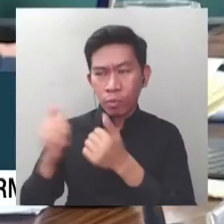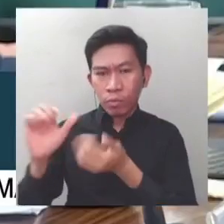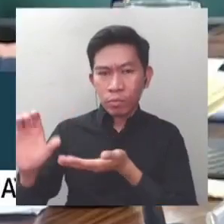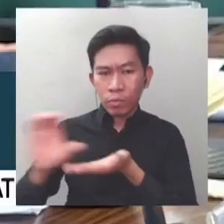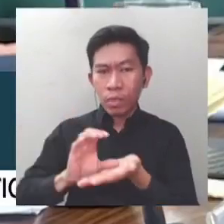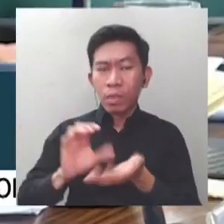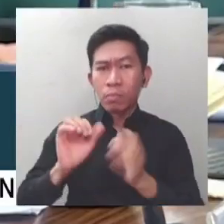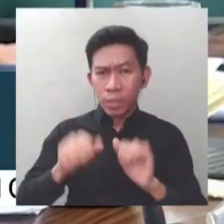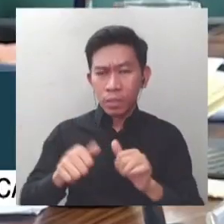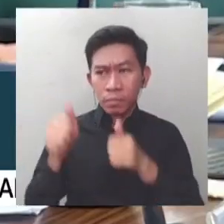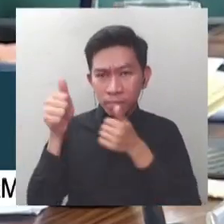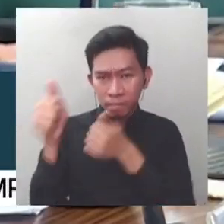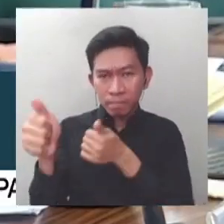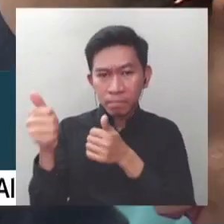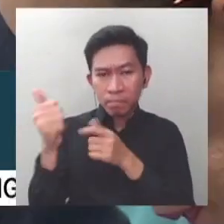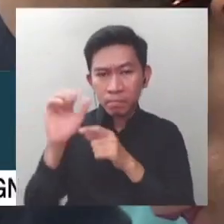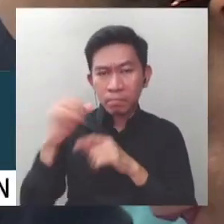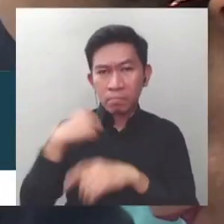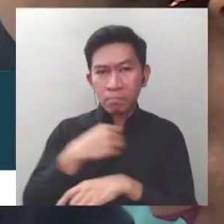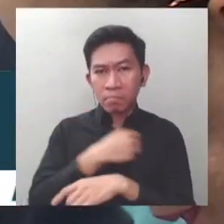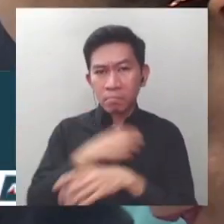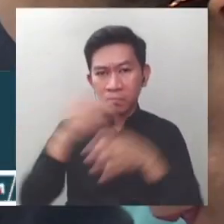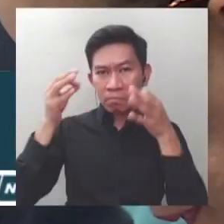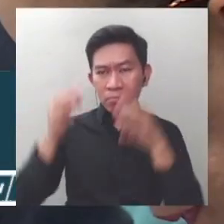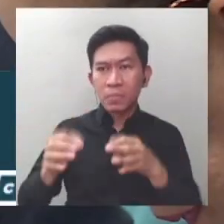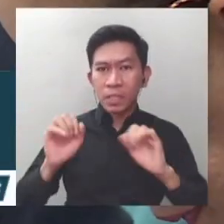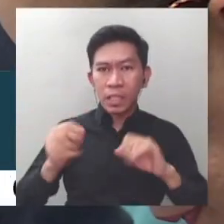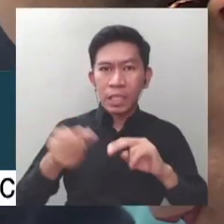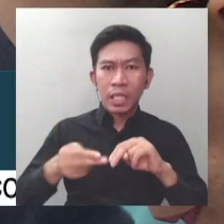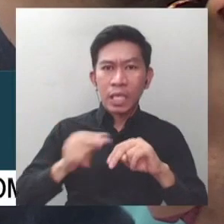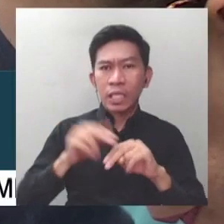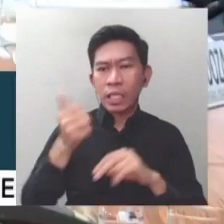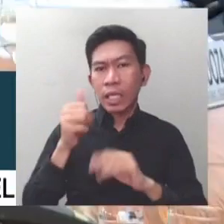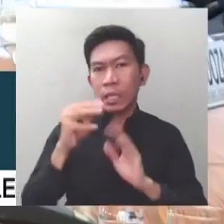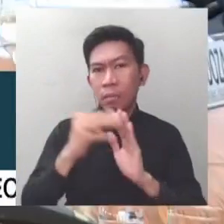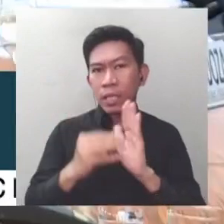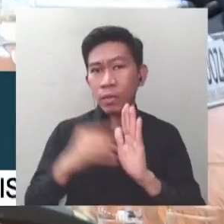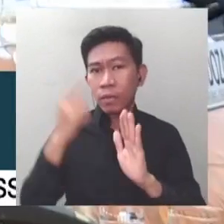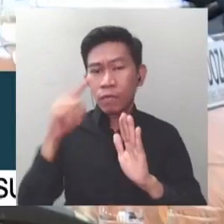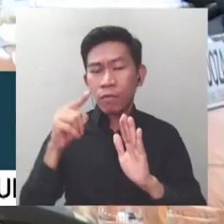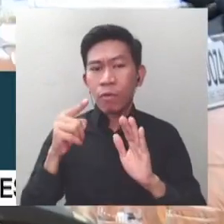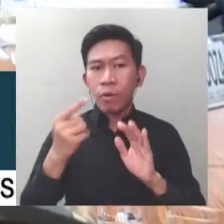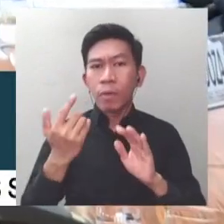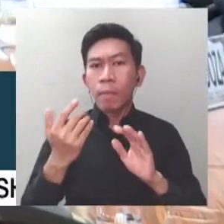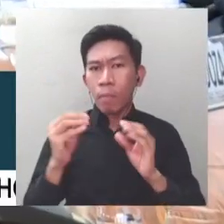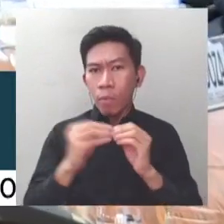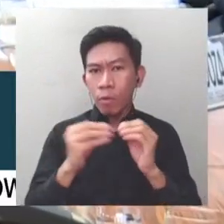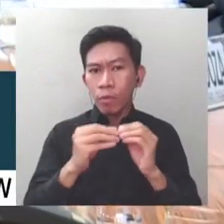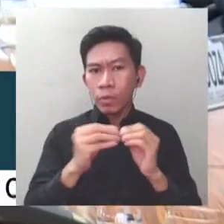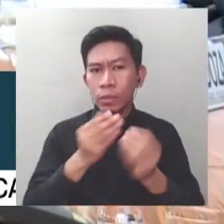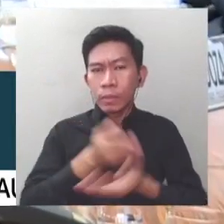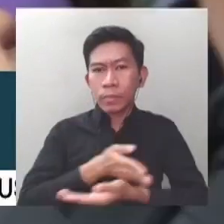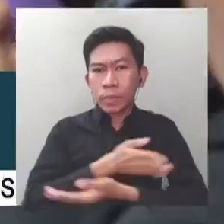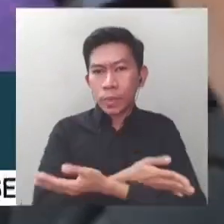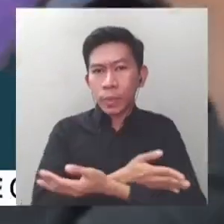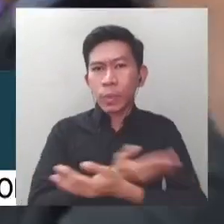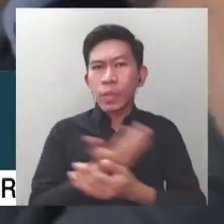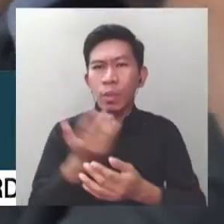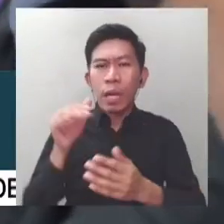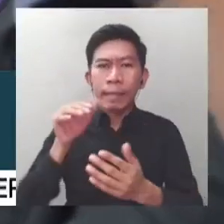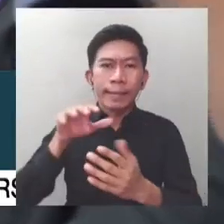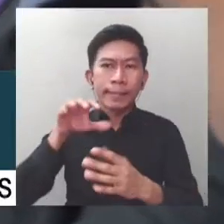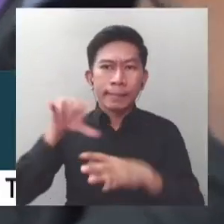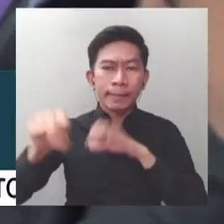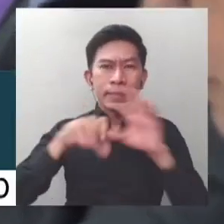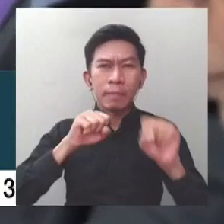of the Senate just to provide us with the 10 million pesos to boost our anti-illegal recruitment efforts. We are requesting for more